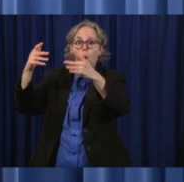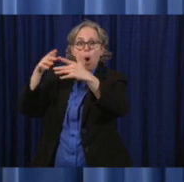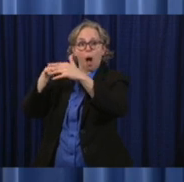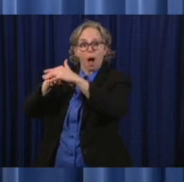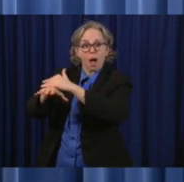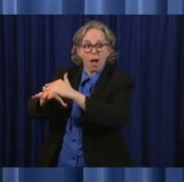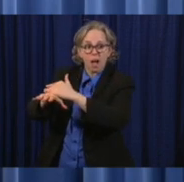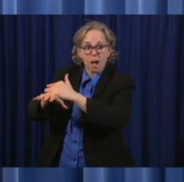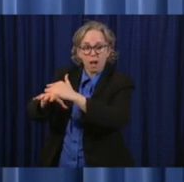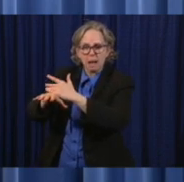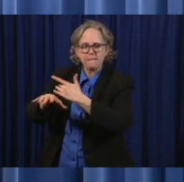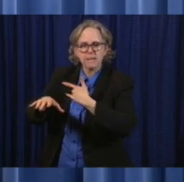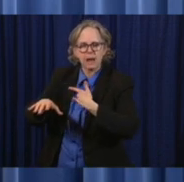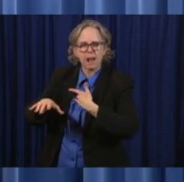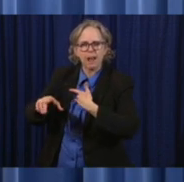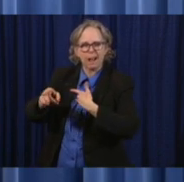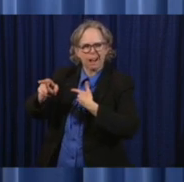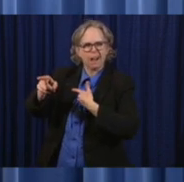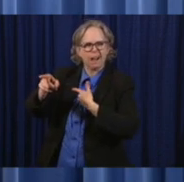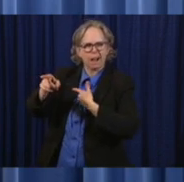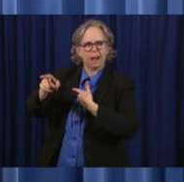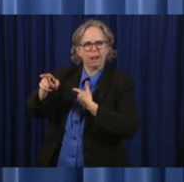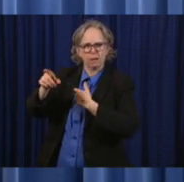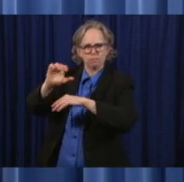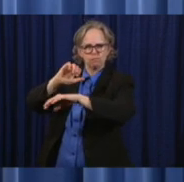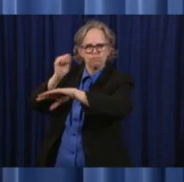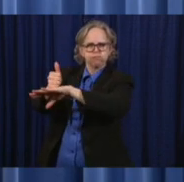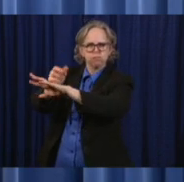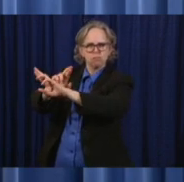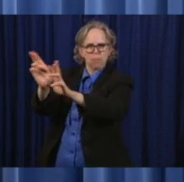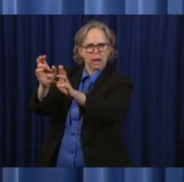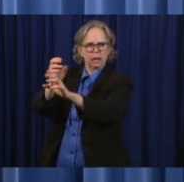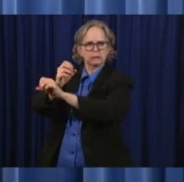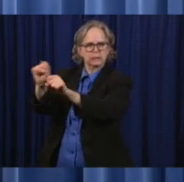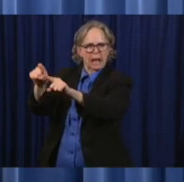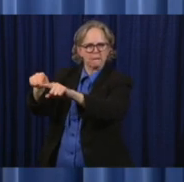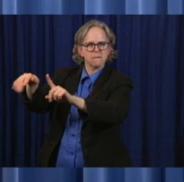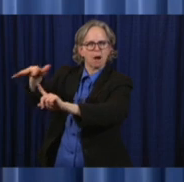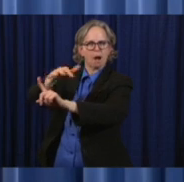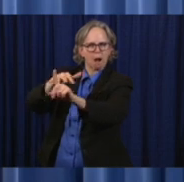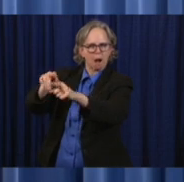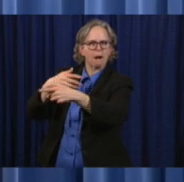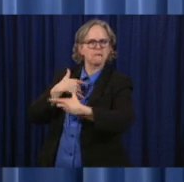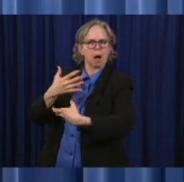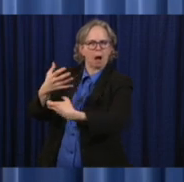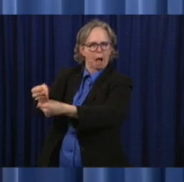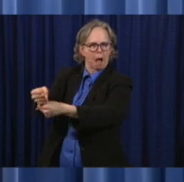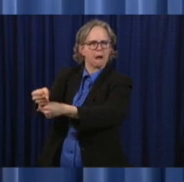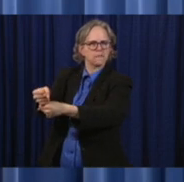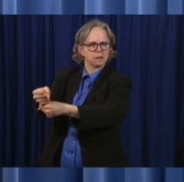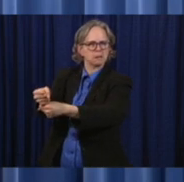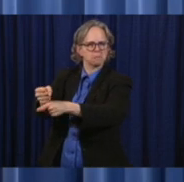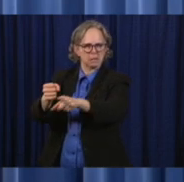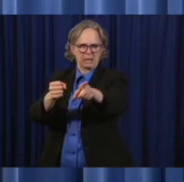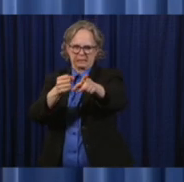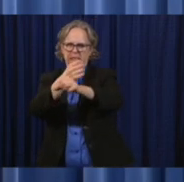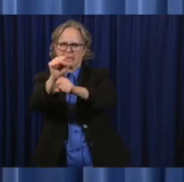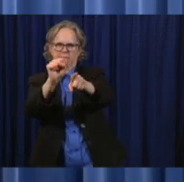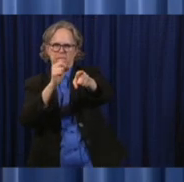And when that business is following those rules, that they are as safe as they can be under that